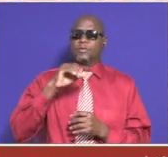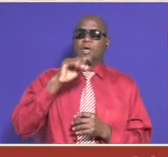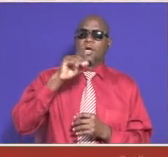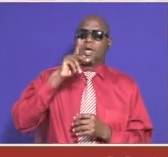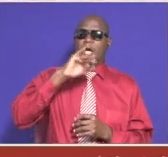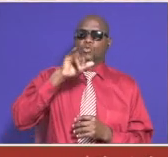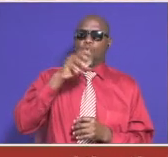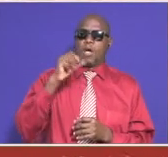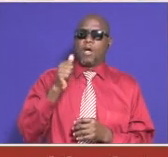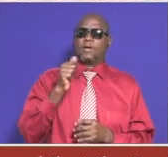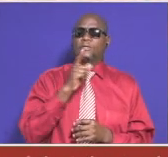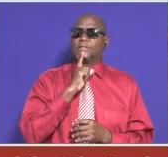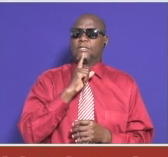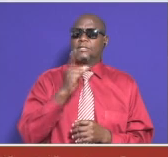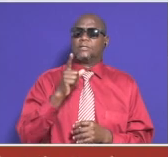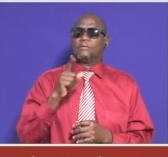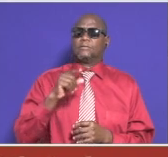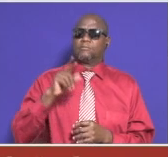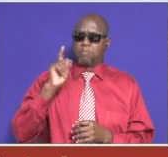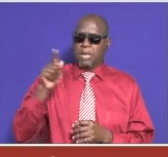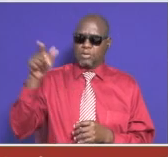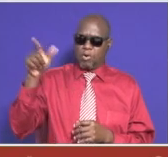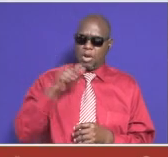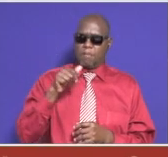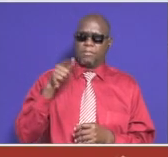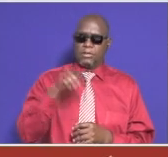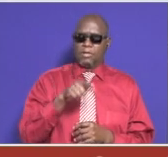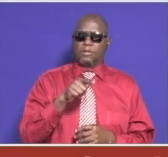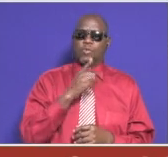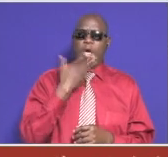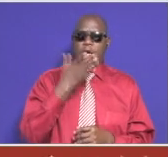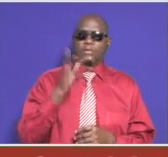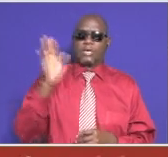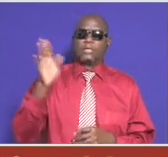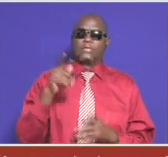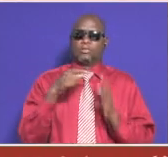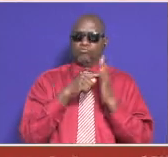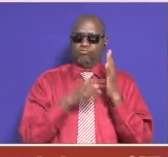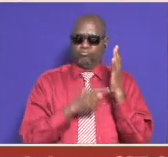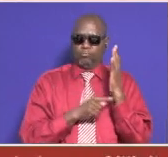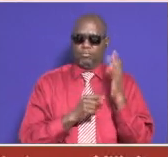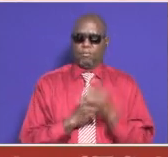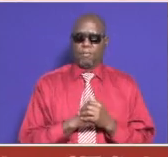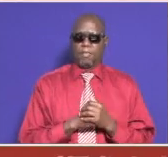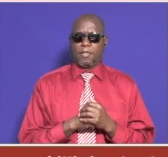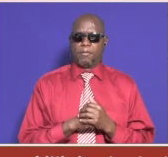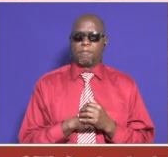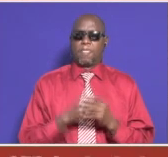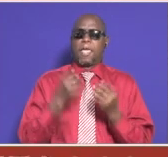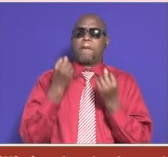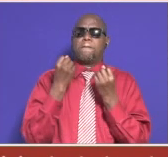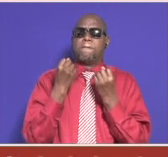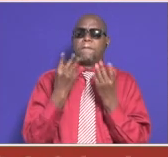claims. According to Kajuan, the conduct of Kuria is enough to warrant an impeachment in case he was a governor. The many impeachments that we